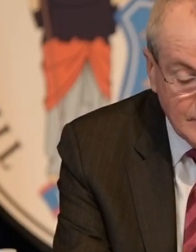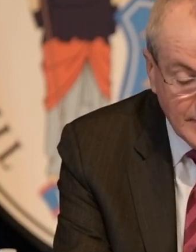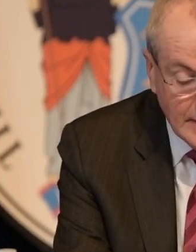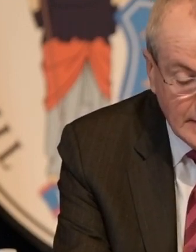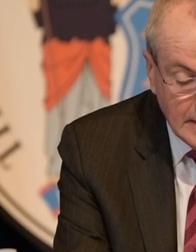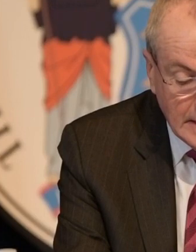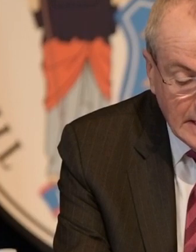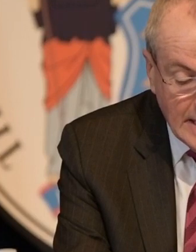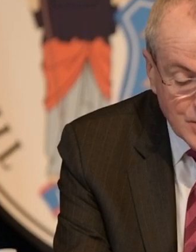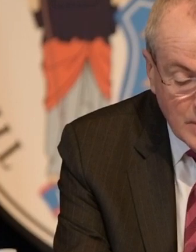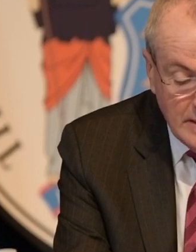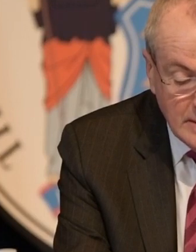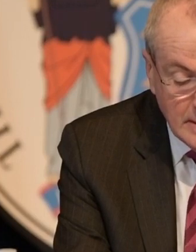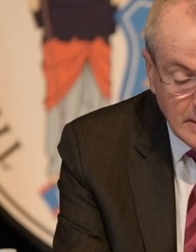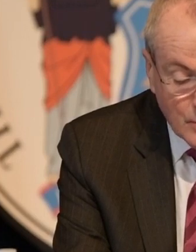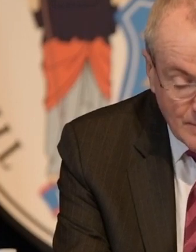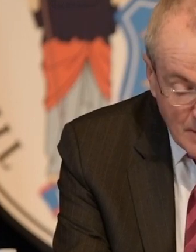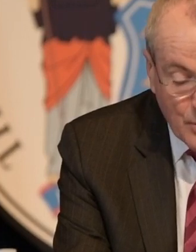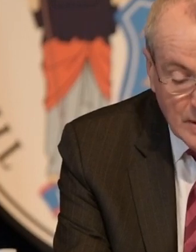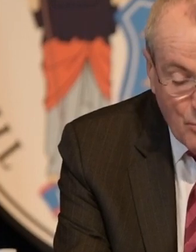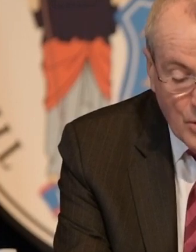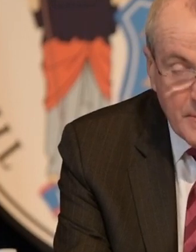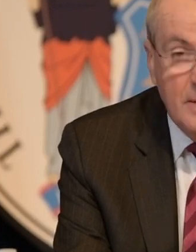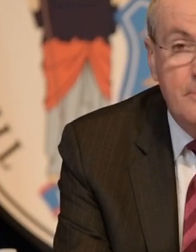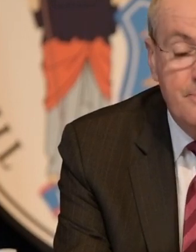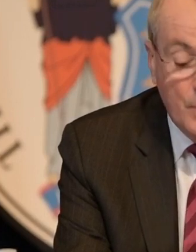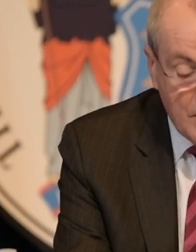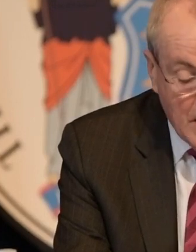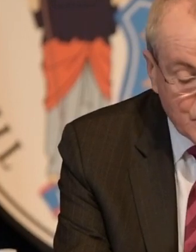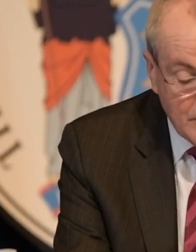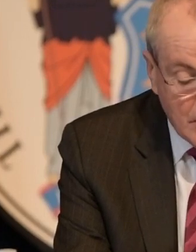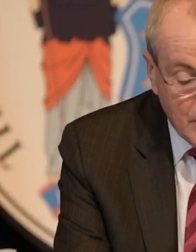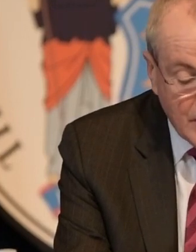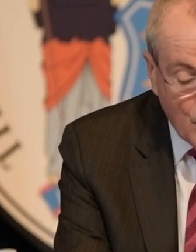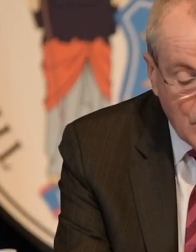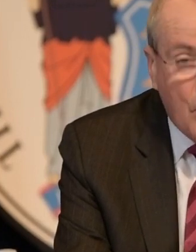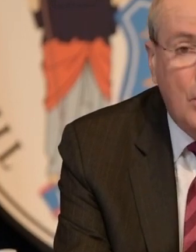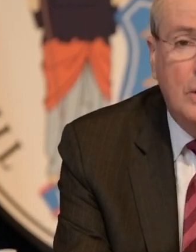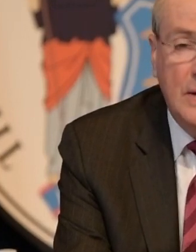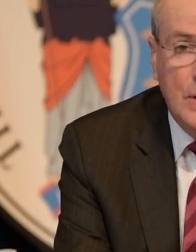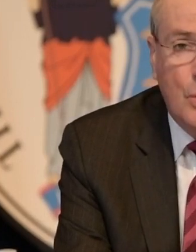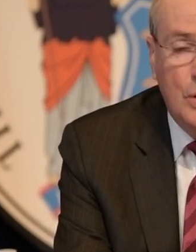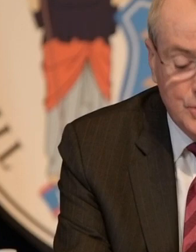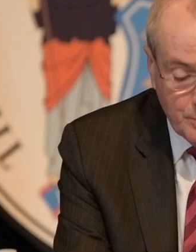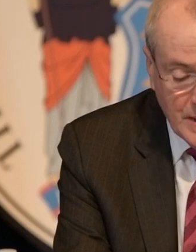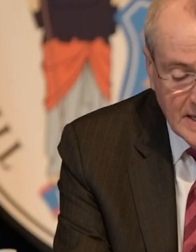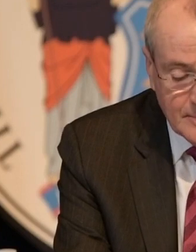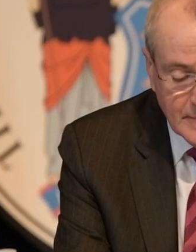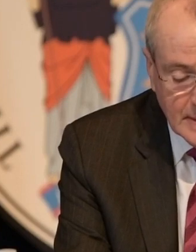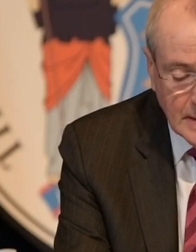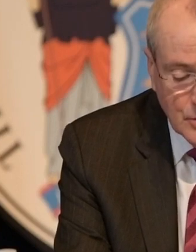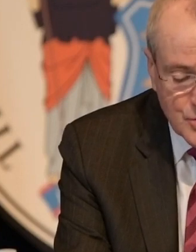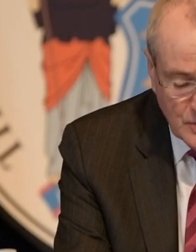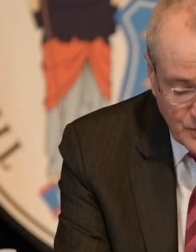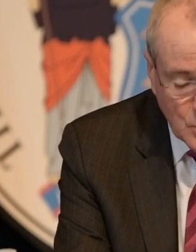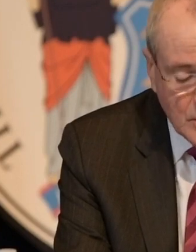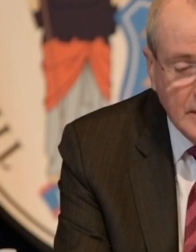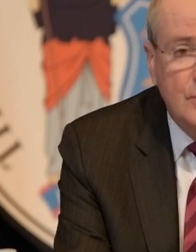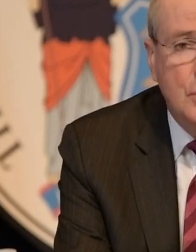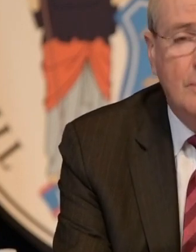COVID-19. And as we remember and mourn them, we must remember that we all have a role to play in